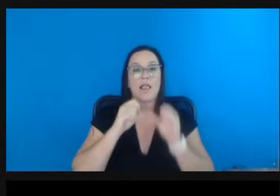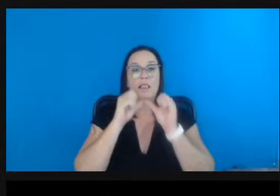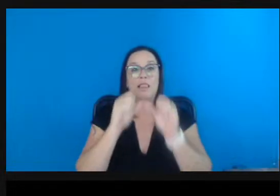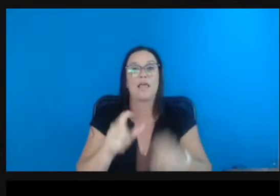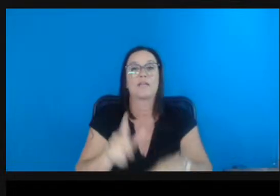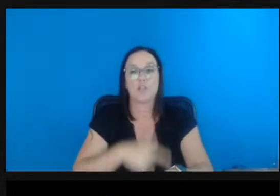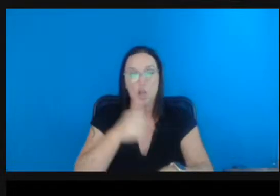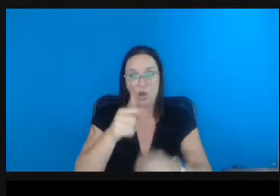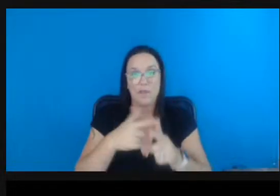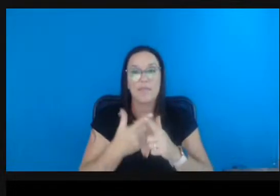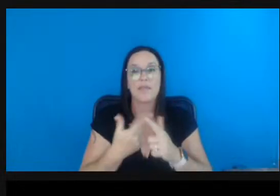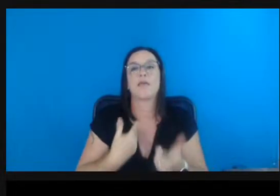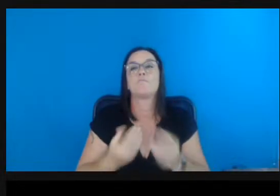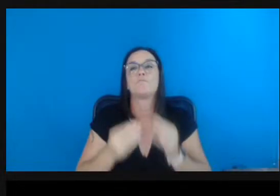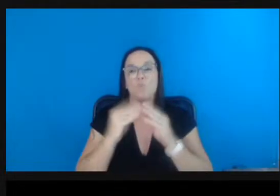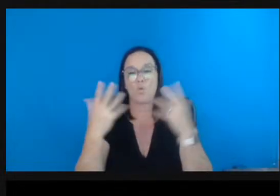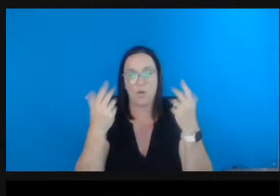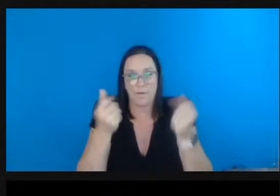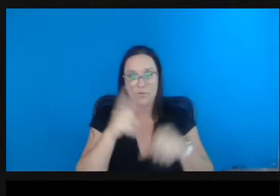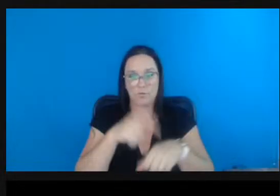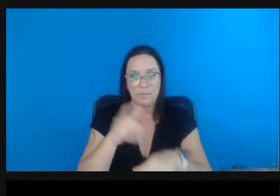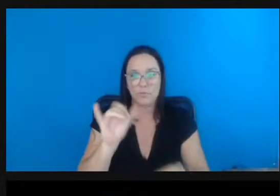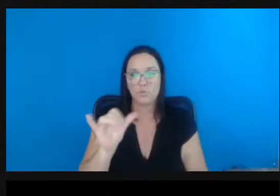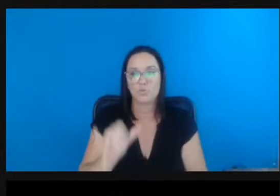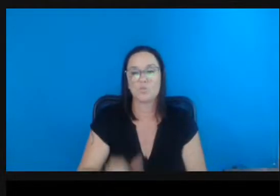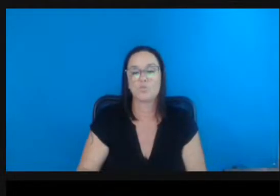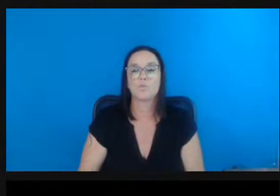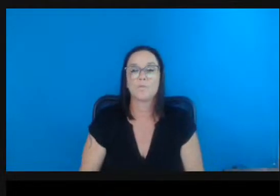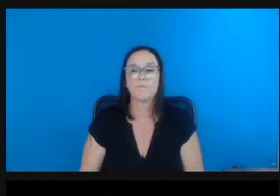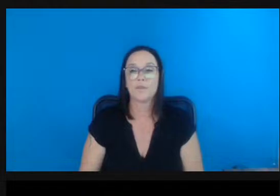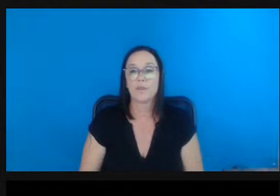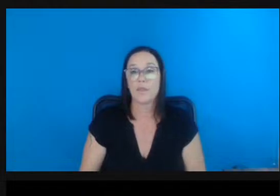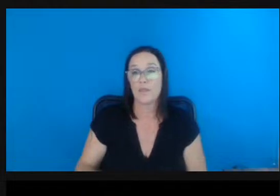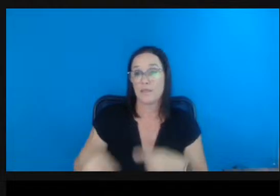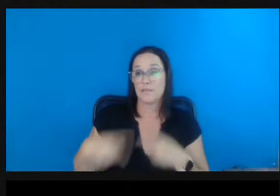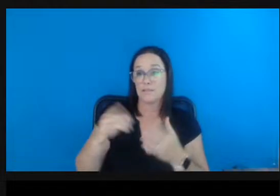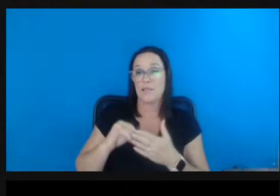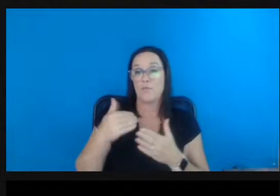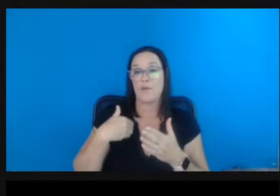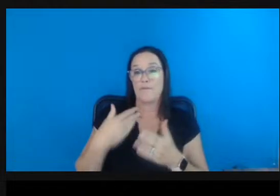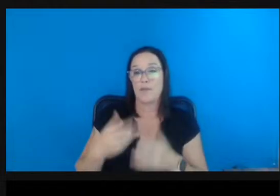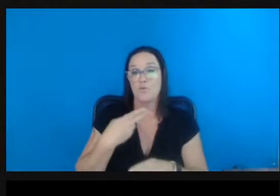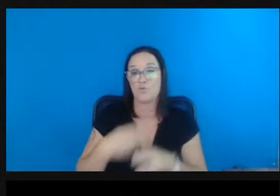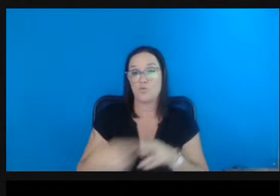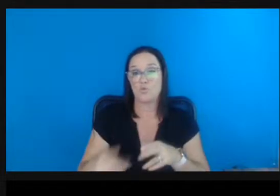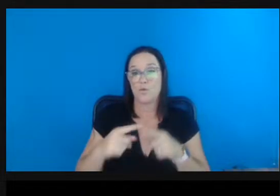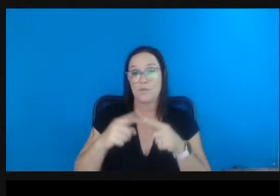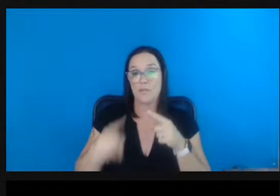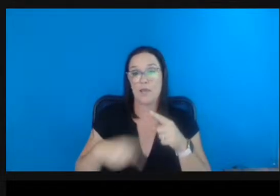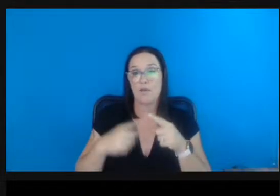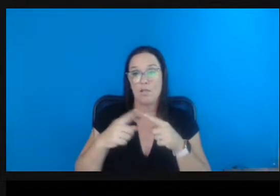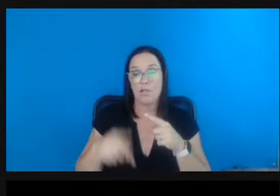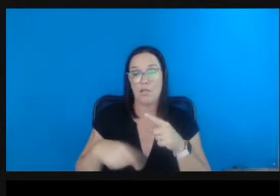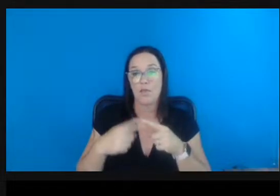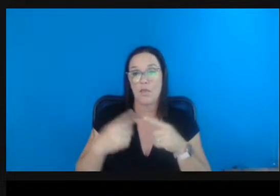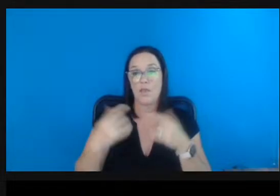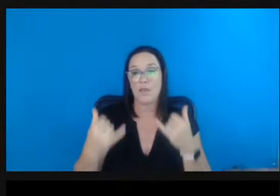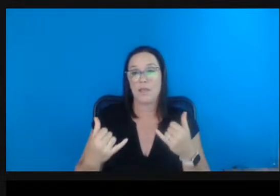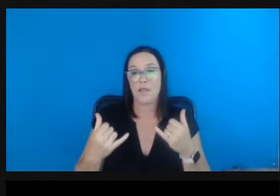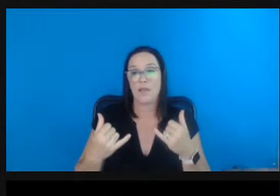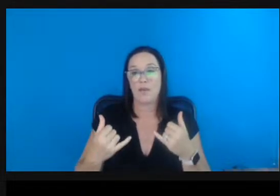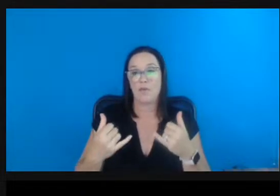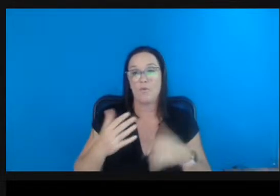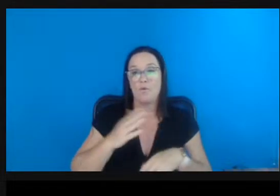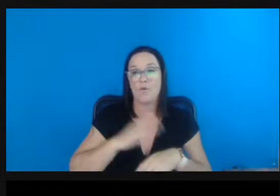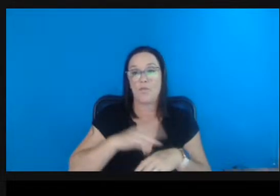that longer recovery as well. And so since then, we've had this shorter cycle where now we're in this third little